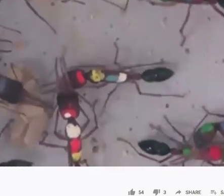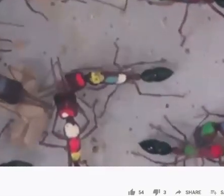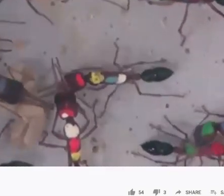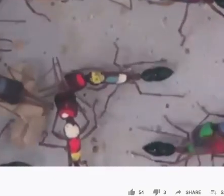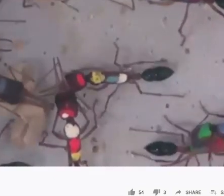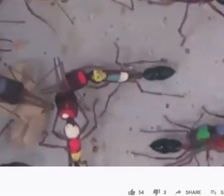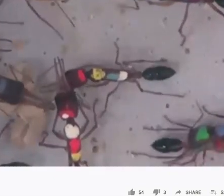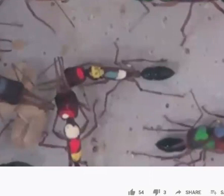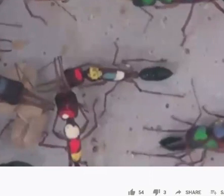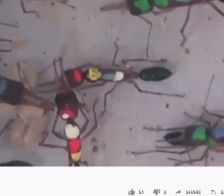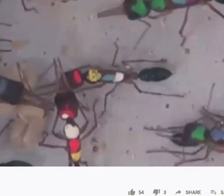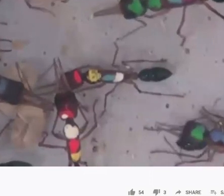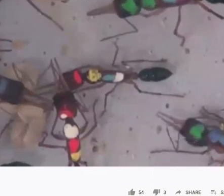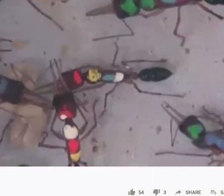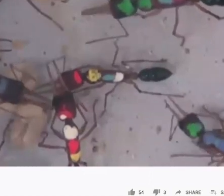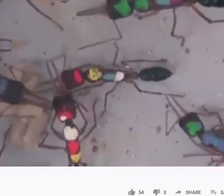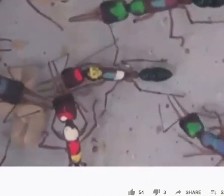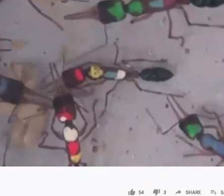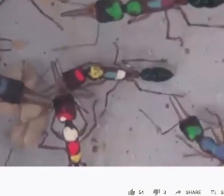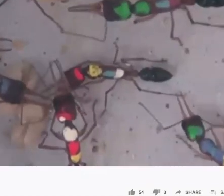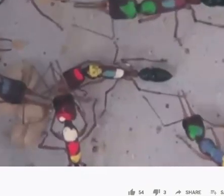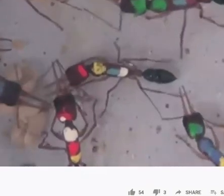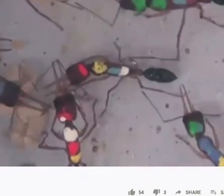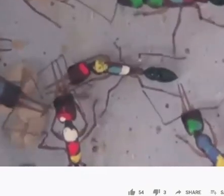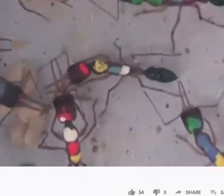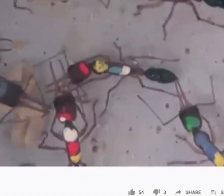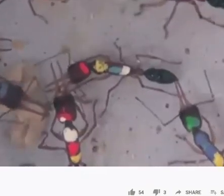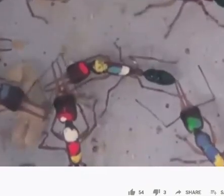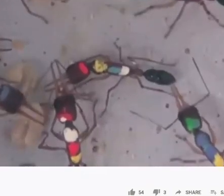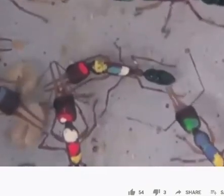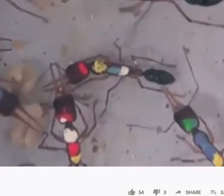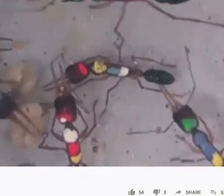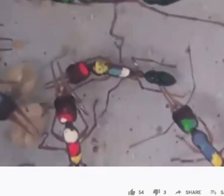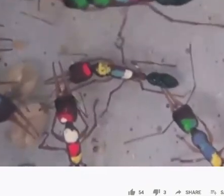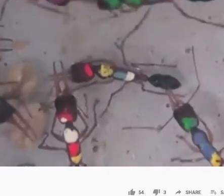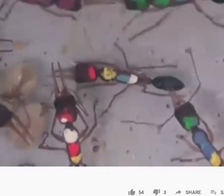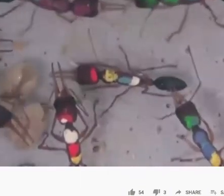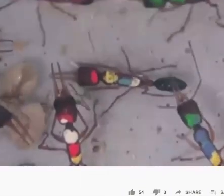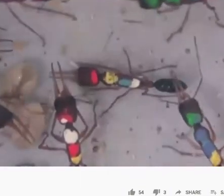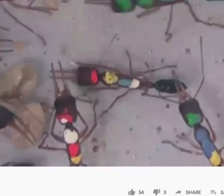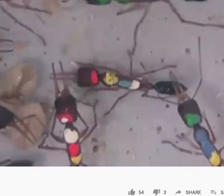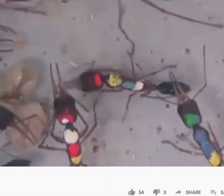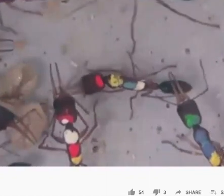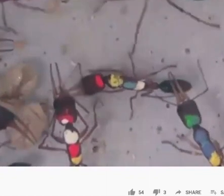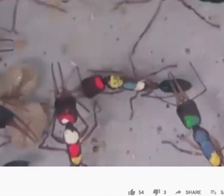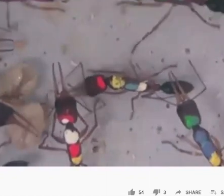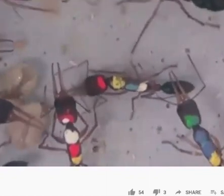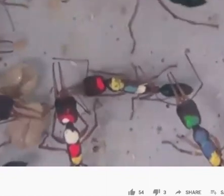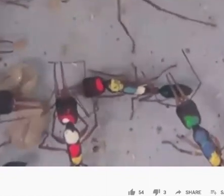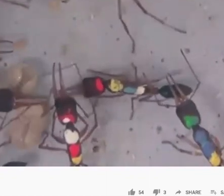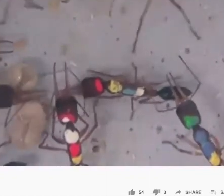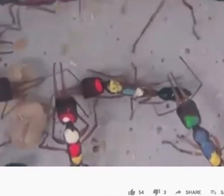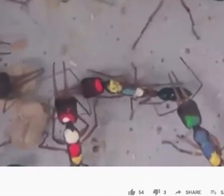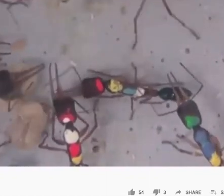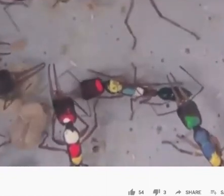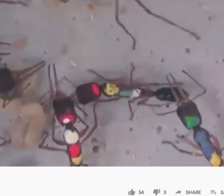reproductive for that colony. You can see that we can paint them. You can paint these ants with a little dot color code and see,